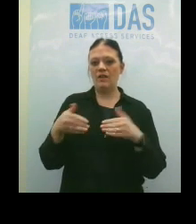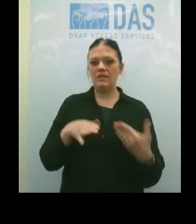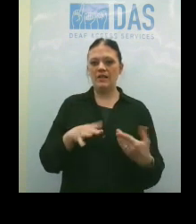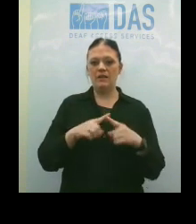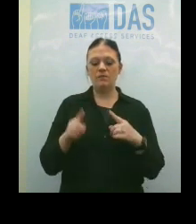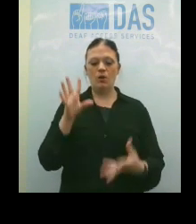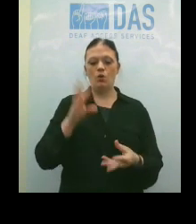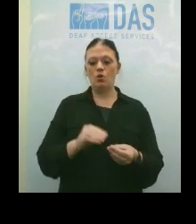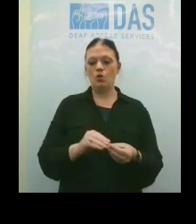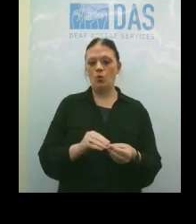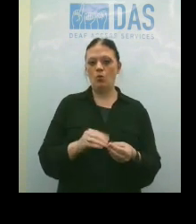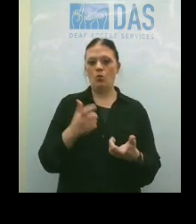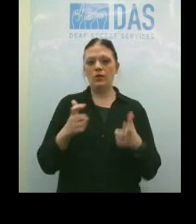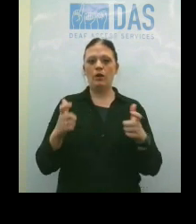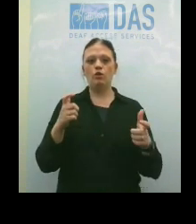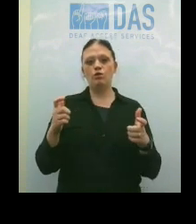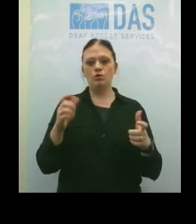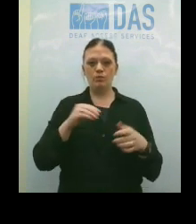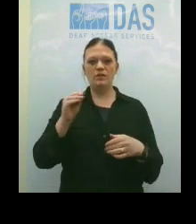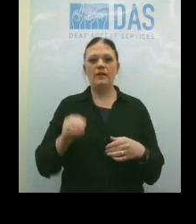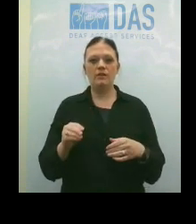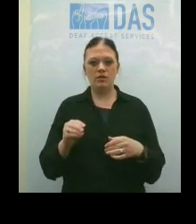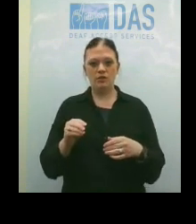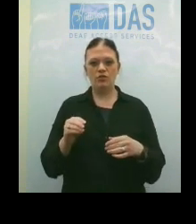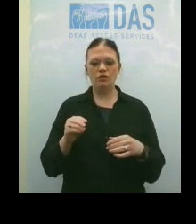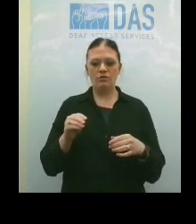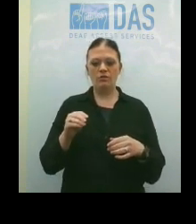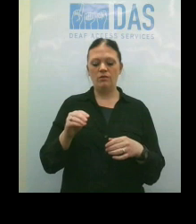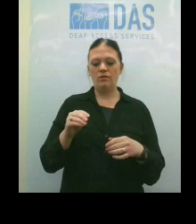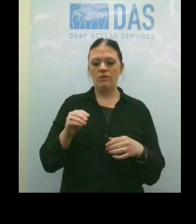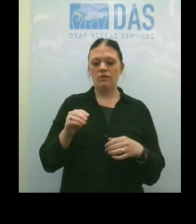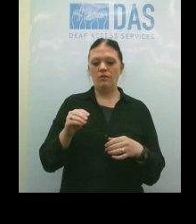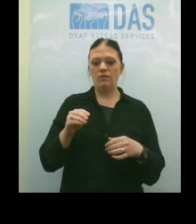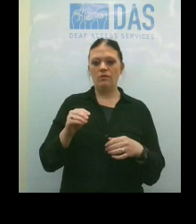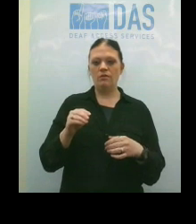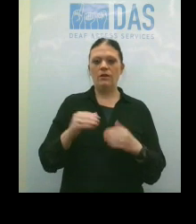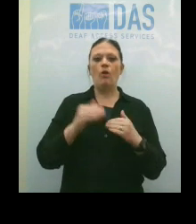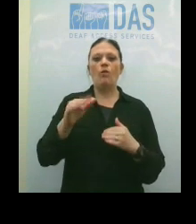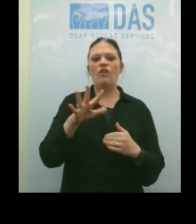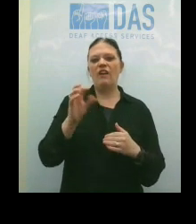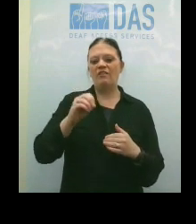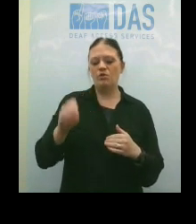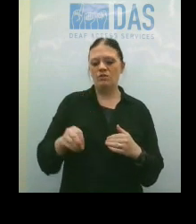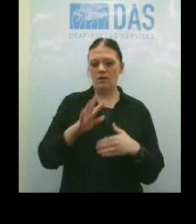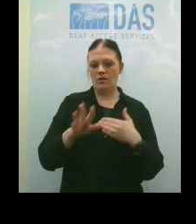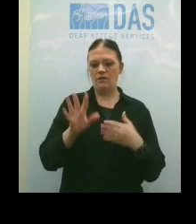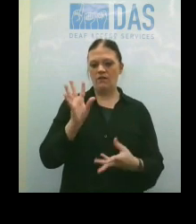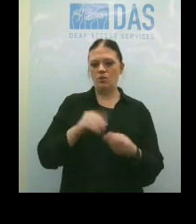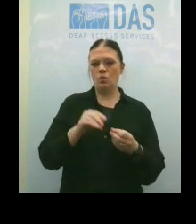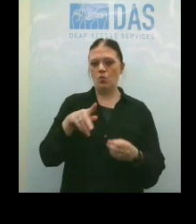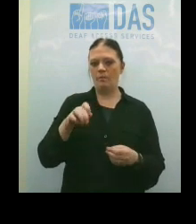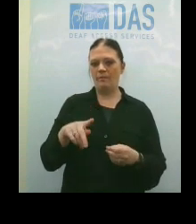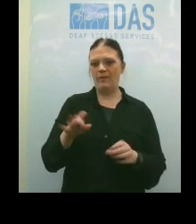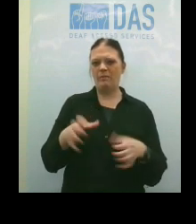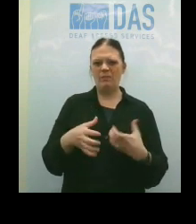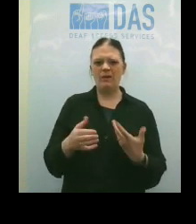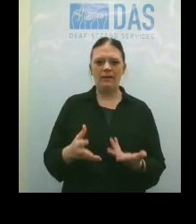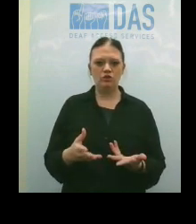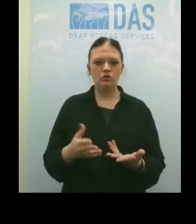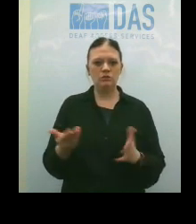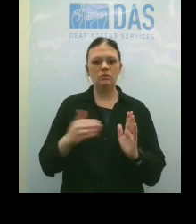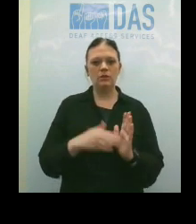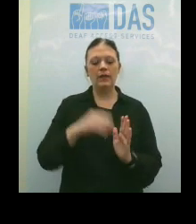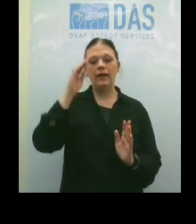they make up a larger portion of the population, greater than 5% of all of Erie County's population. And you can see once again that